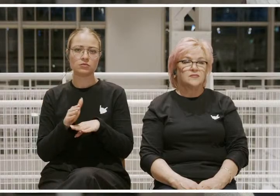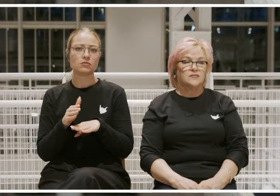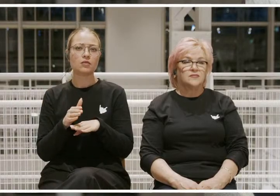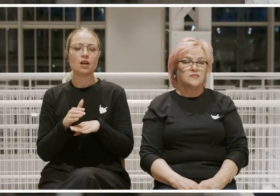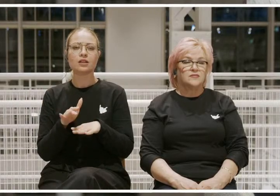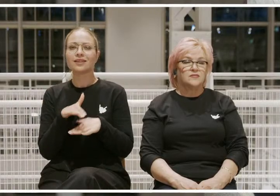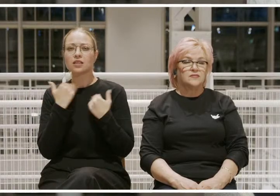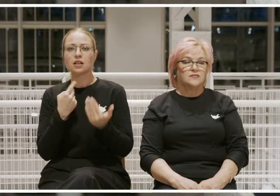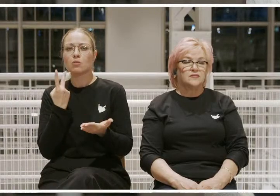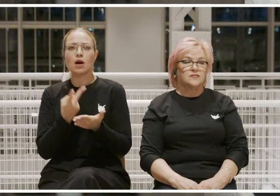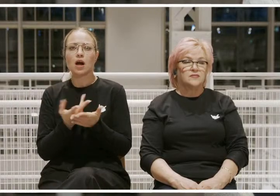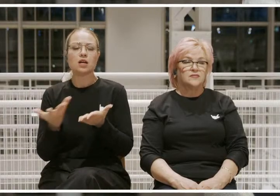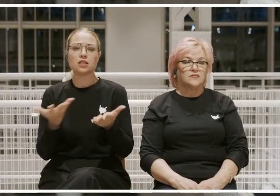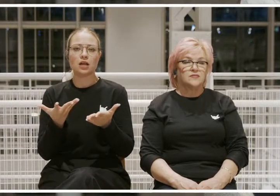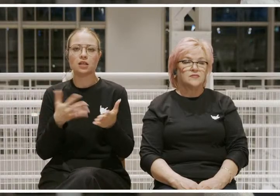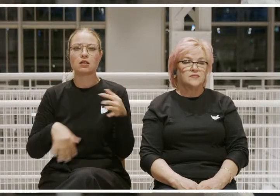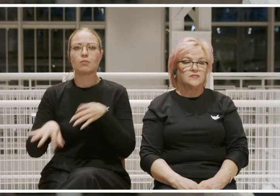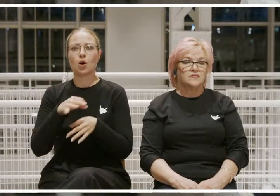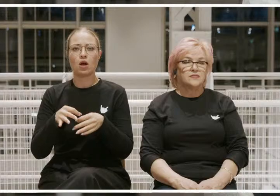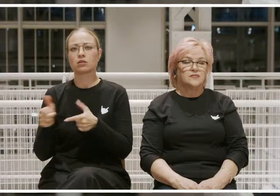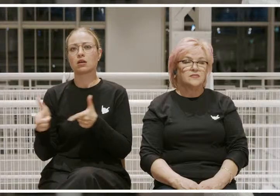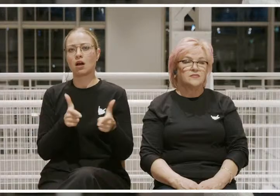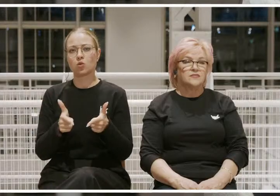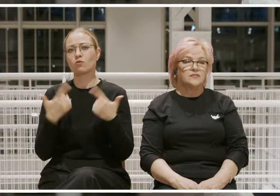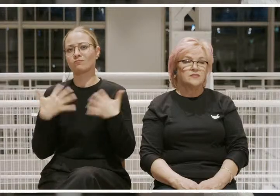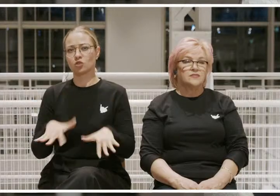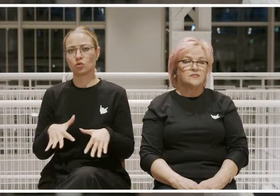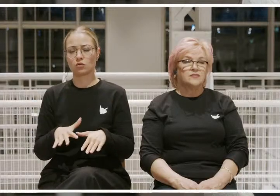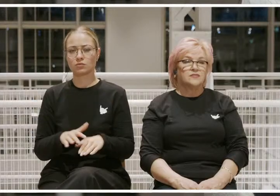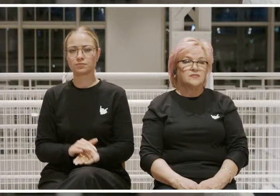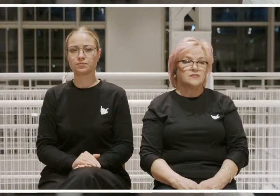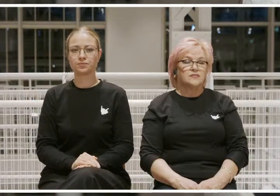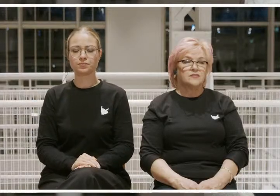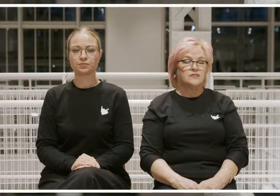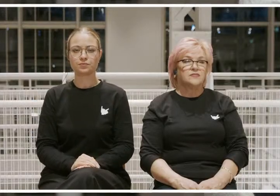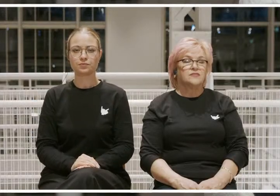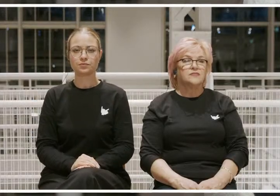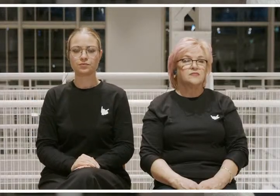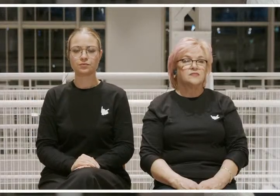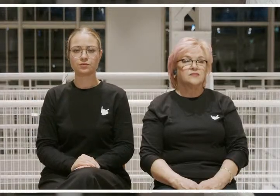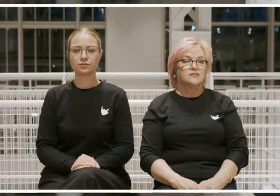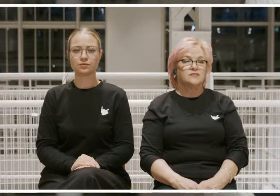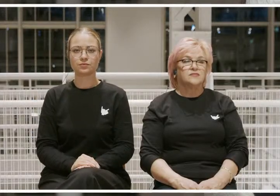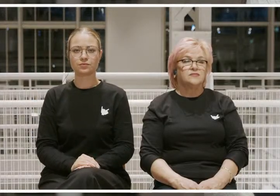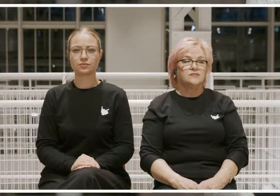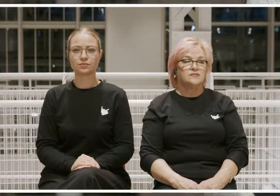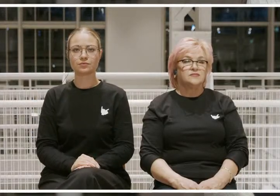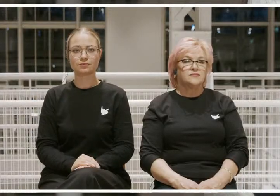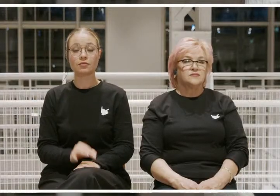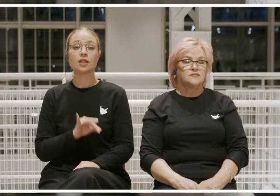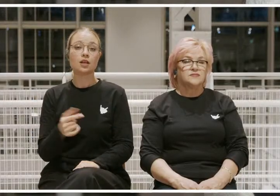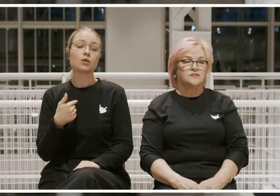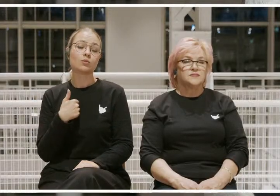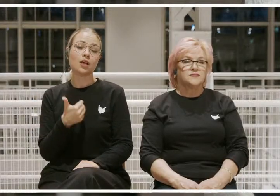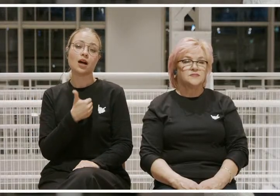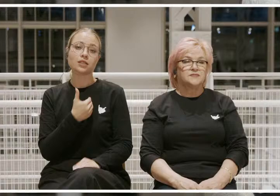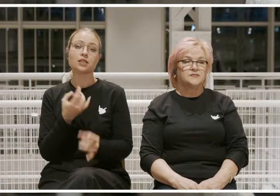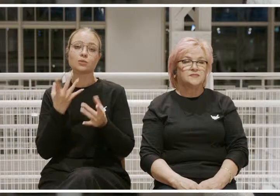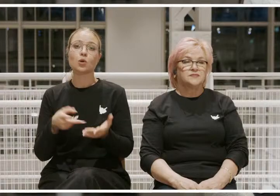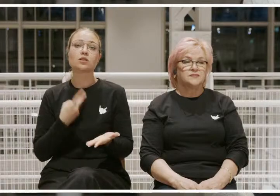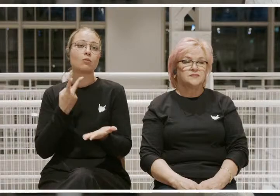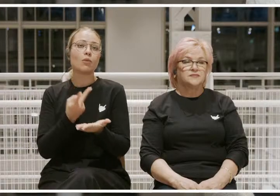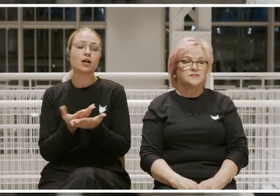only seen in the period of the Biennial and then be forgotten, but they rather